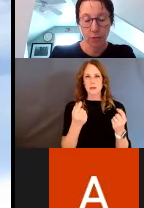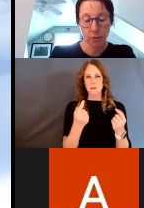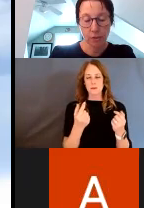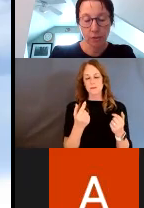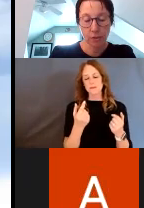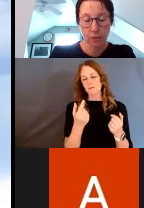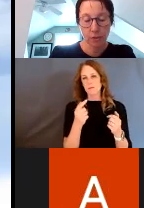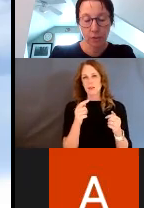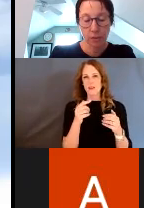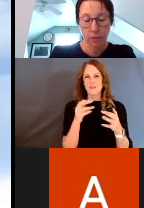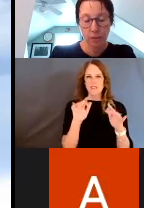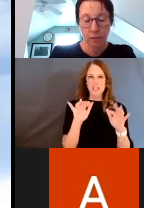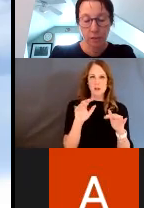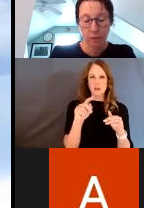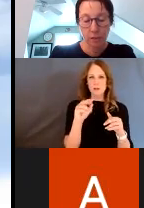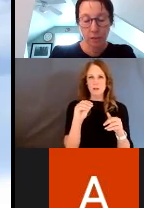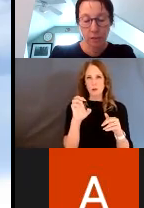and toes,